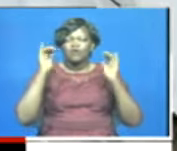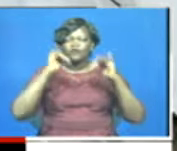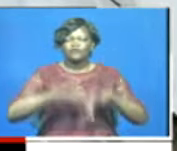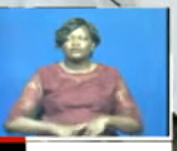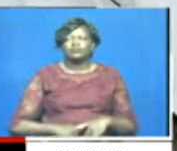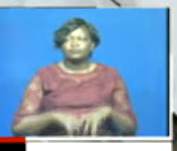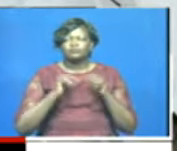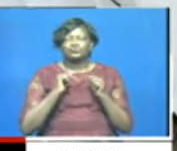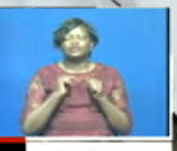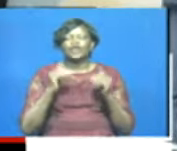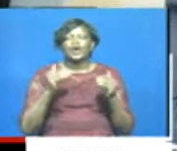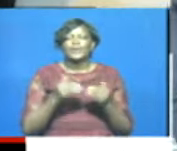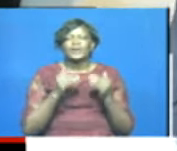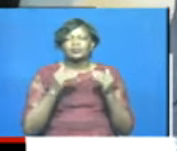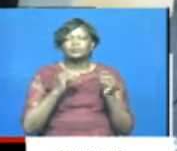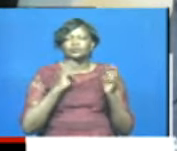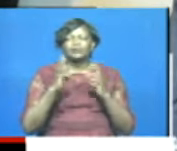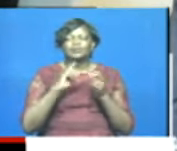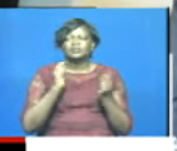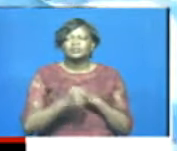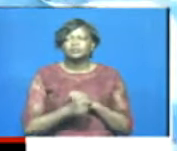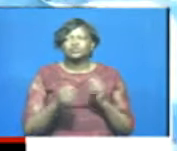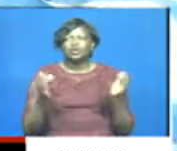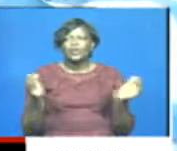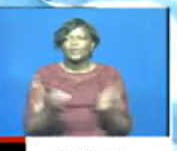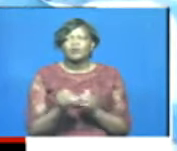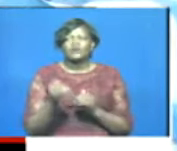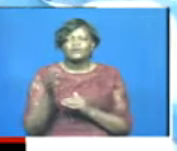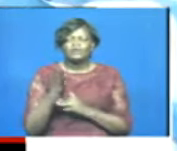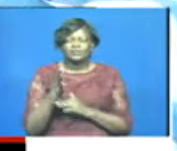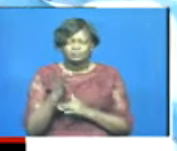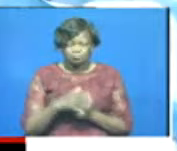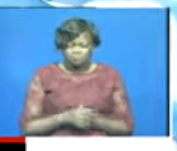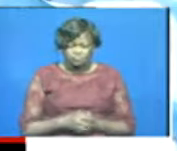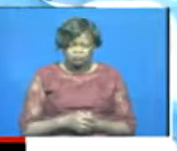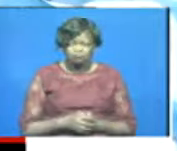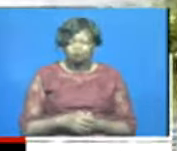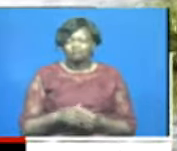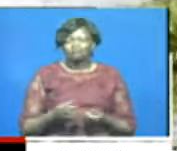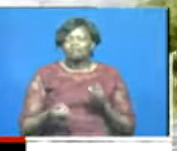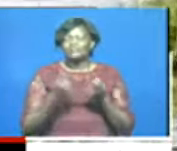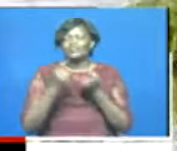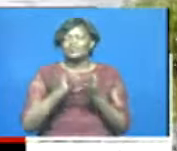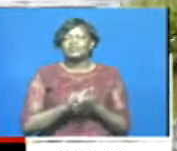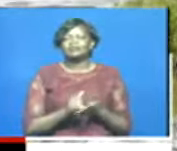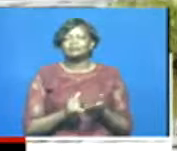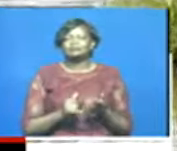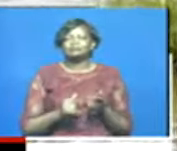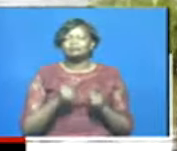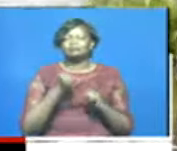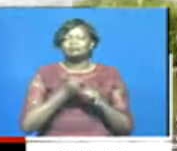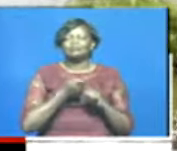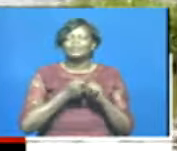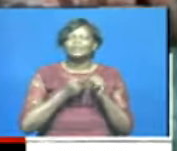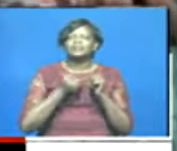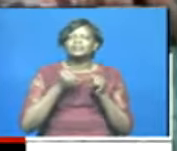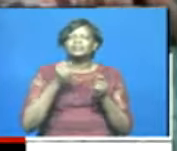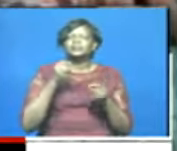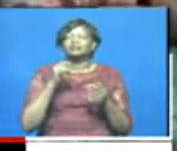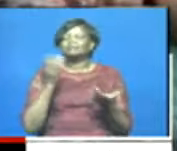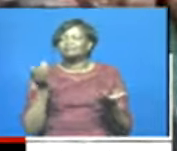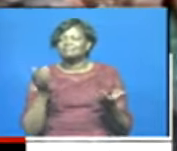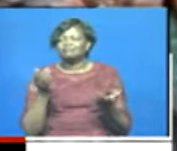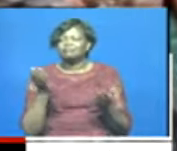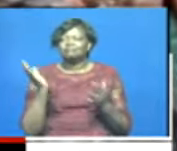potential impacts of climate change on small-scale fisheries, it emerged that rising temperatures are currently interfering with aquatic habitats